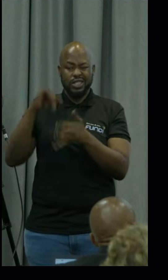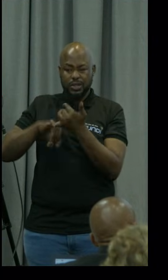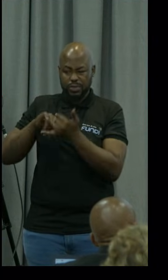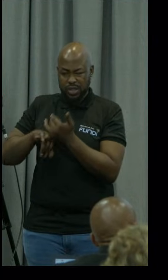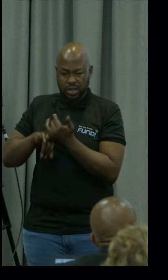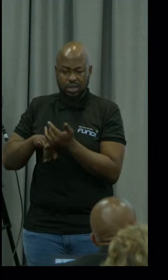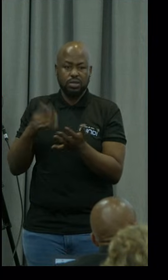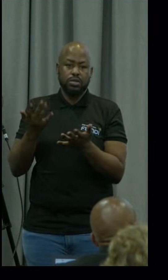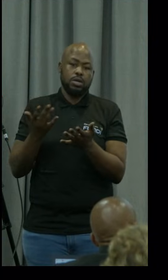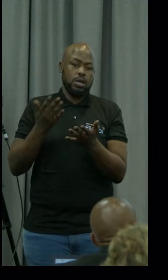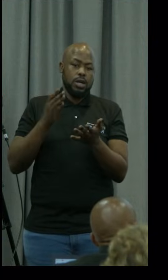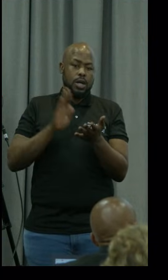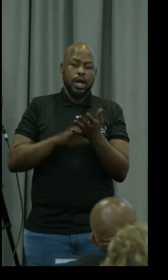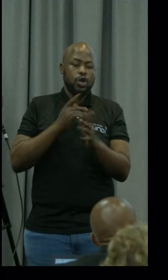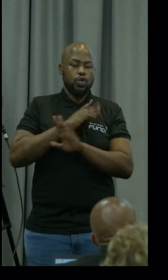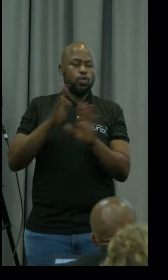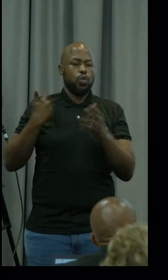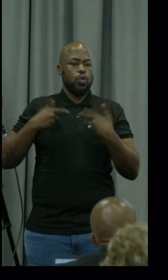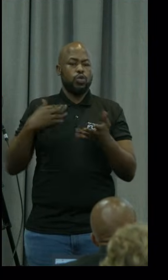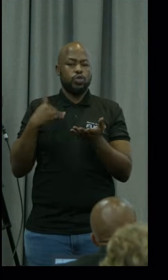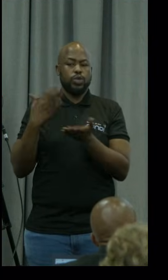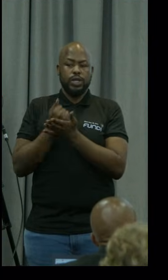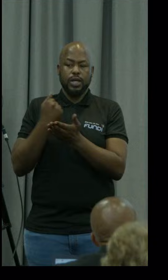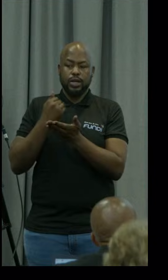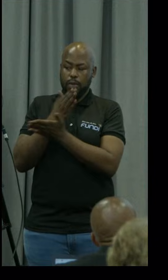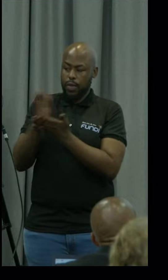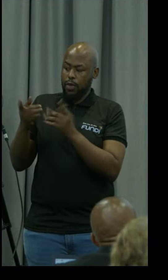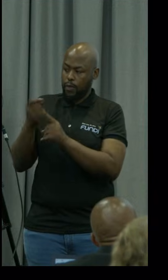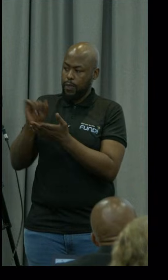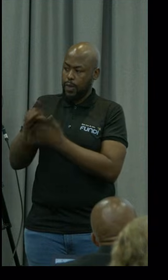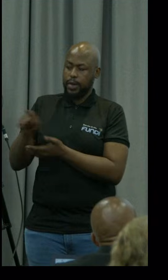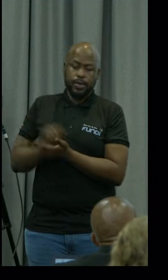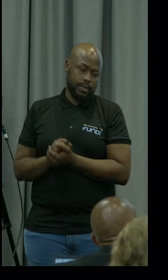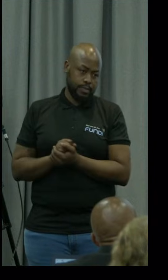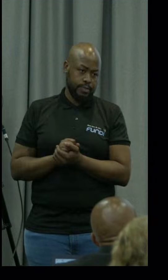subjects, and you don't want to take posts away from them